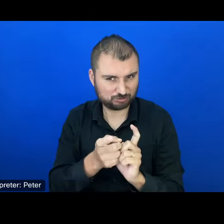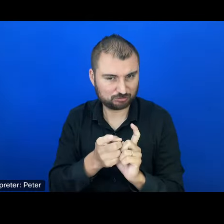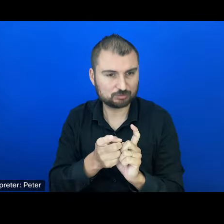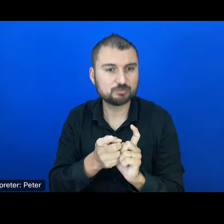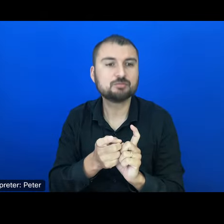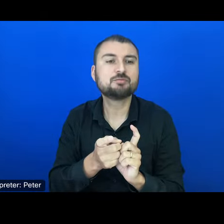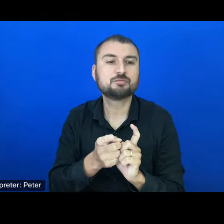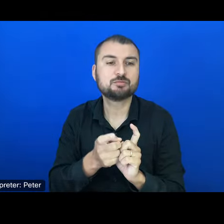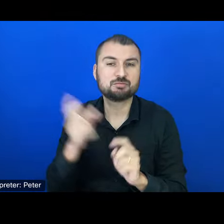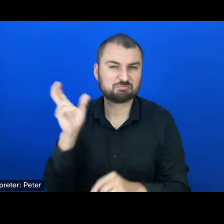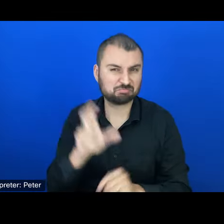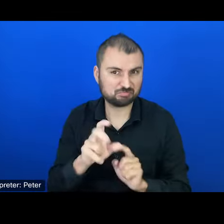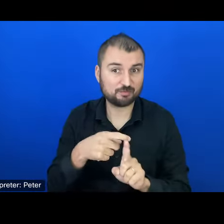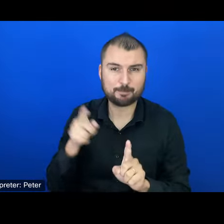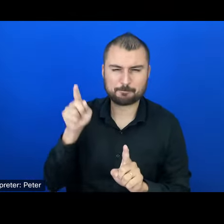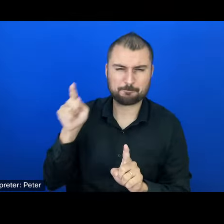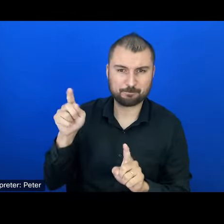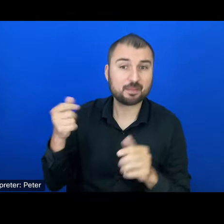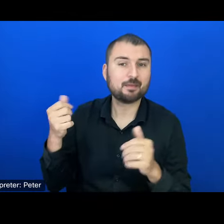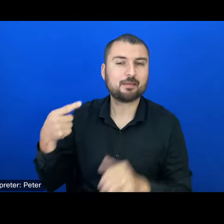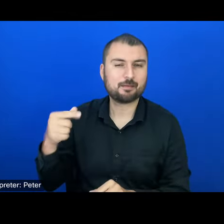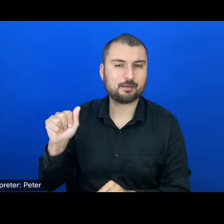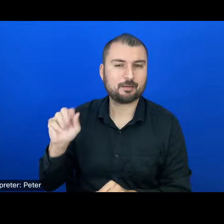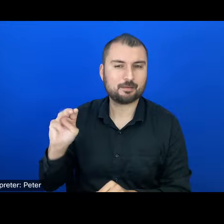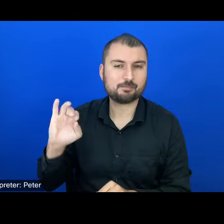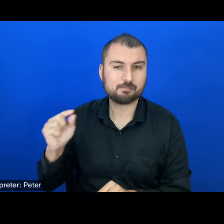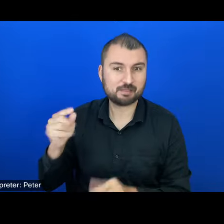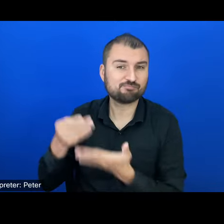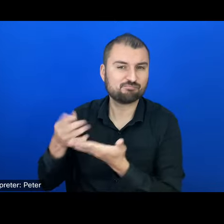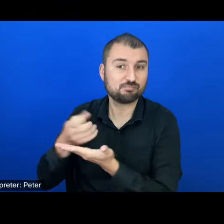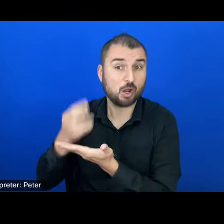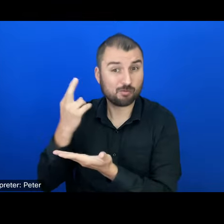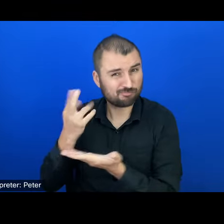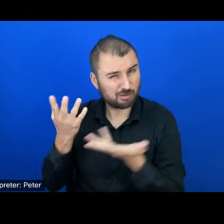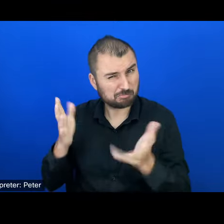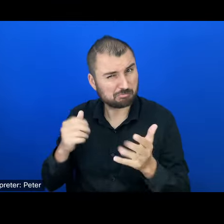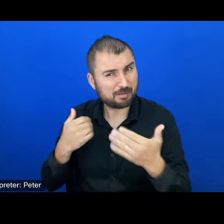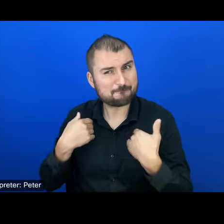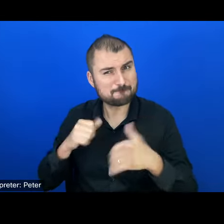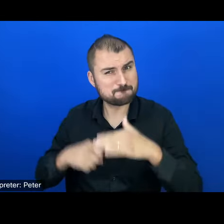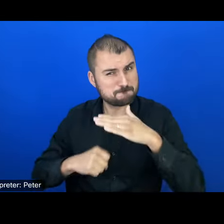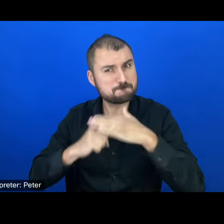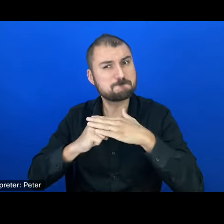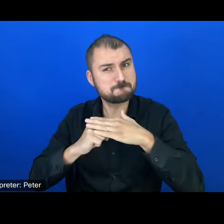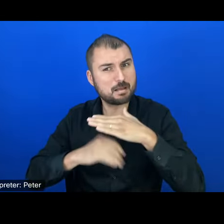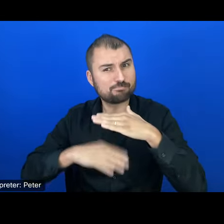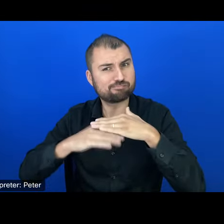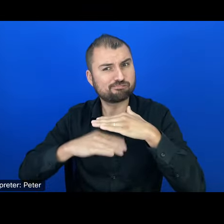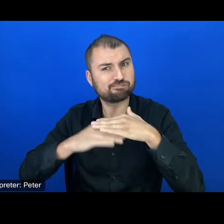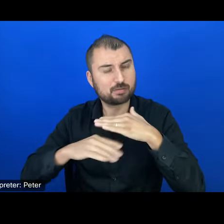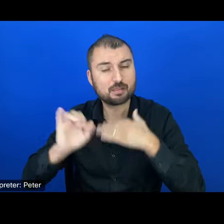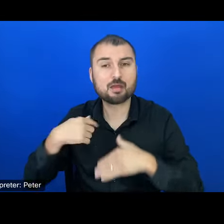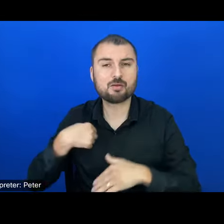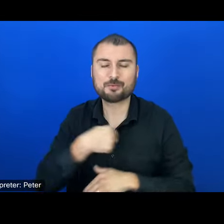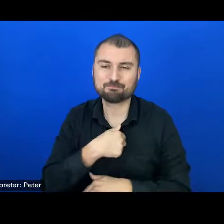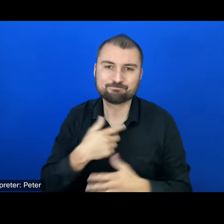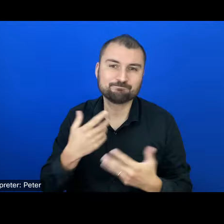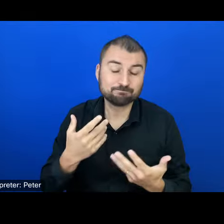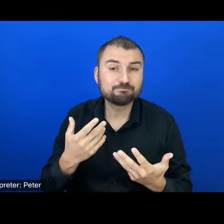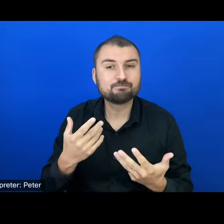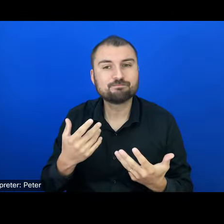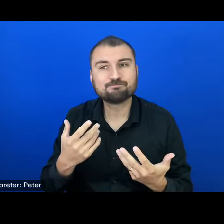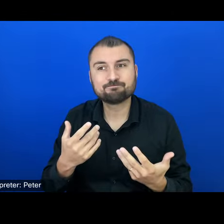the gaming revenue, because there is a cap. And so we're seeing an